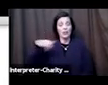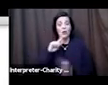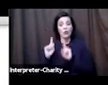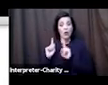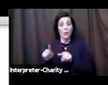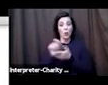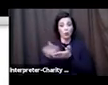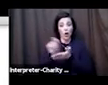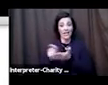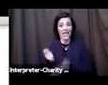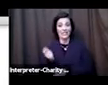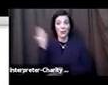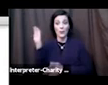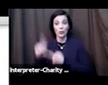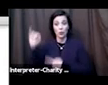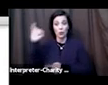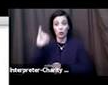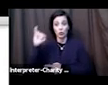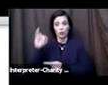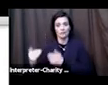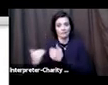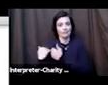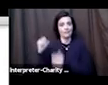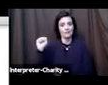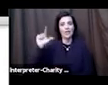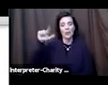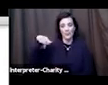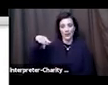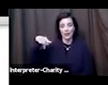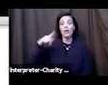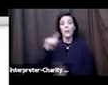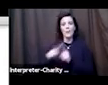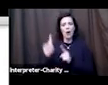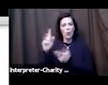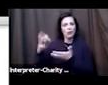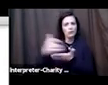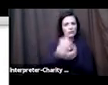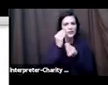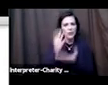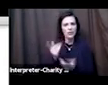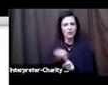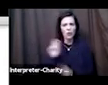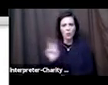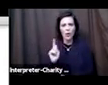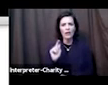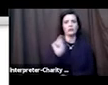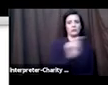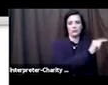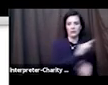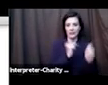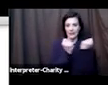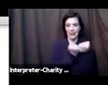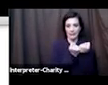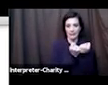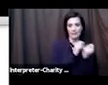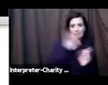submission itself, but a lot of that information that's going to be written into the report is going to come from those other team members. So those areas